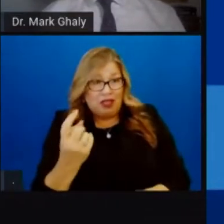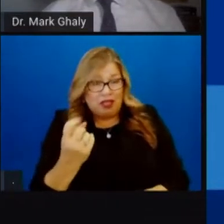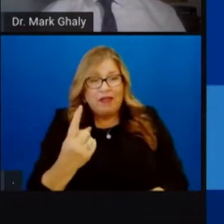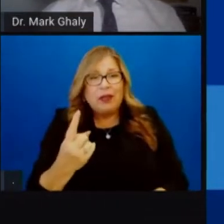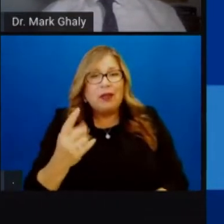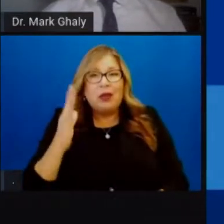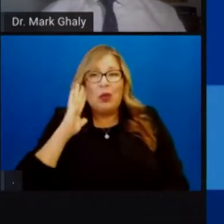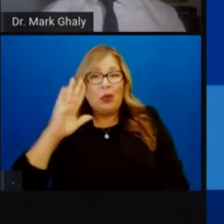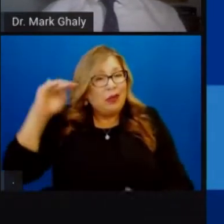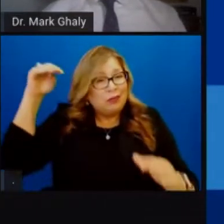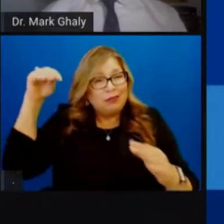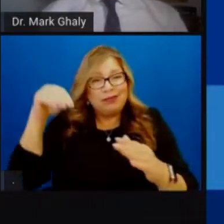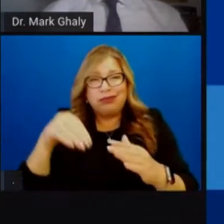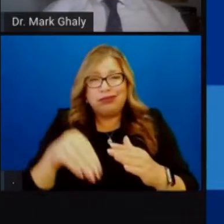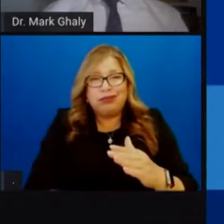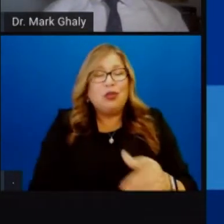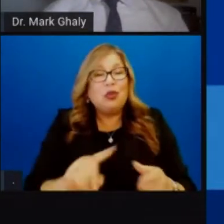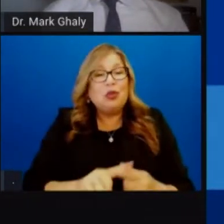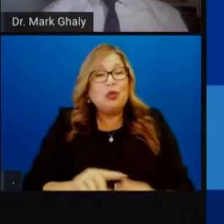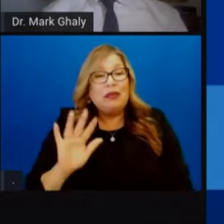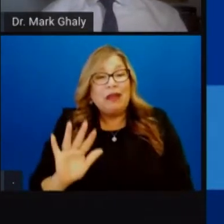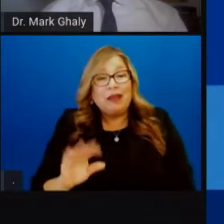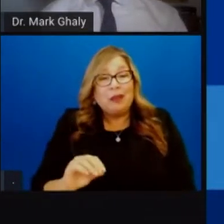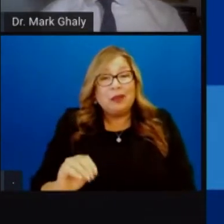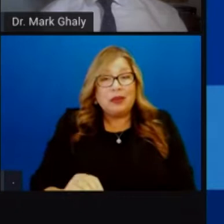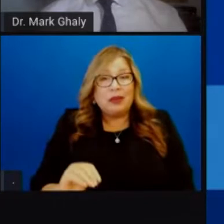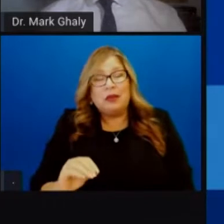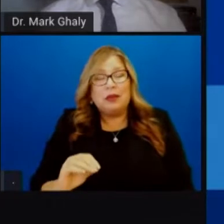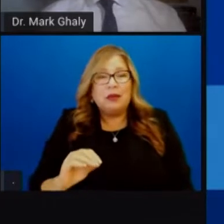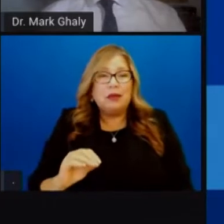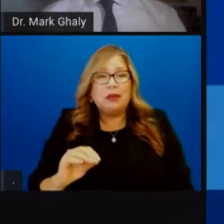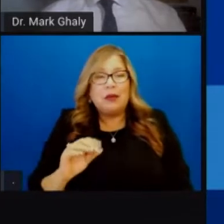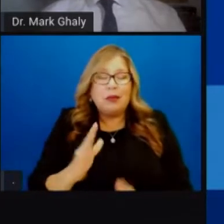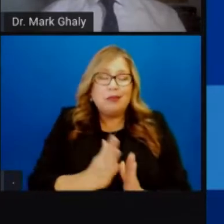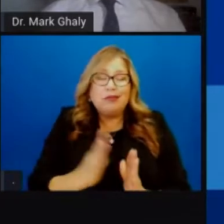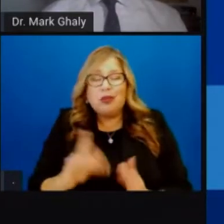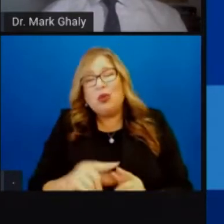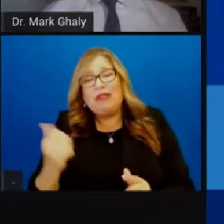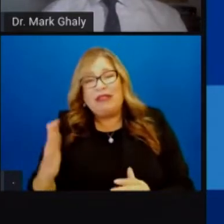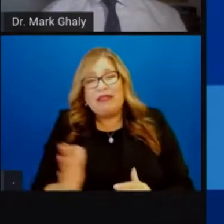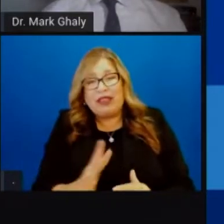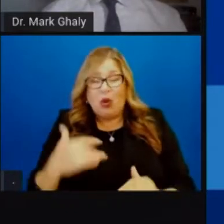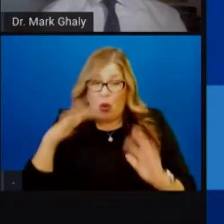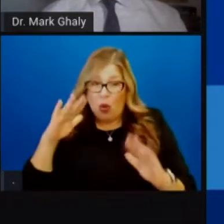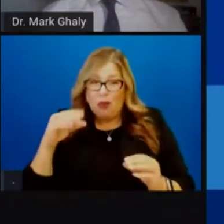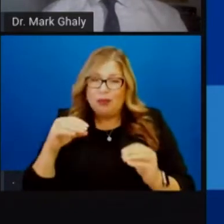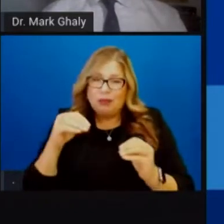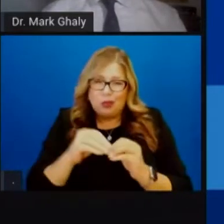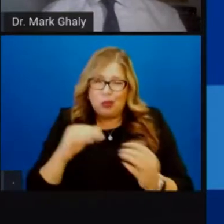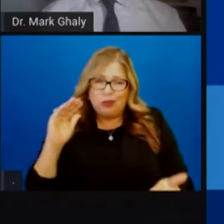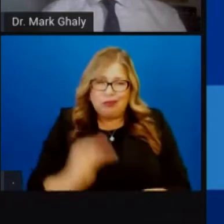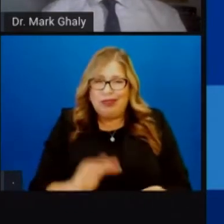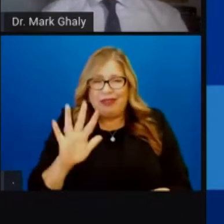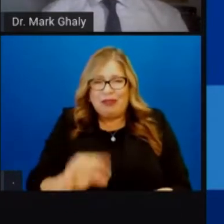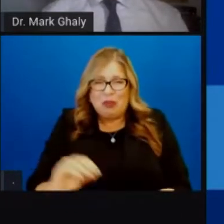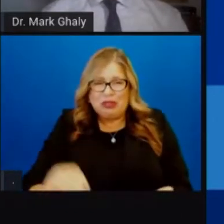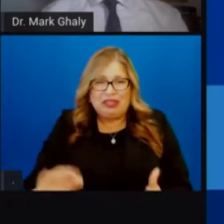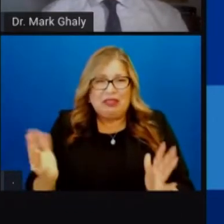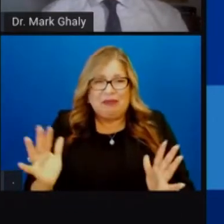somewhere between 5 and 15. Hopefully closer to 5. So this continued downward trend.